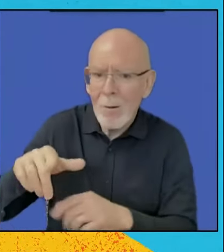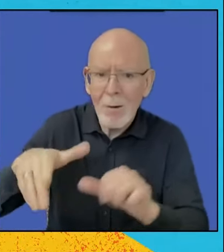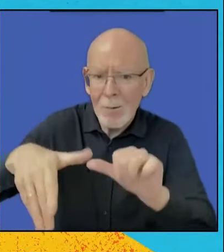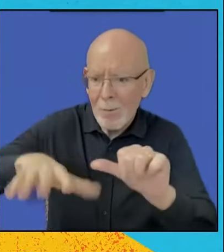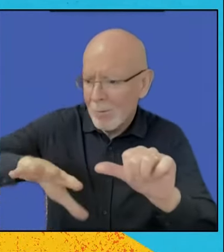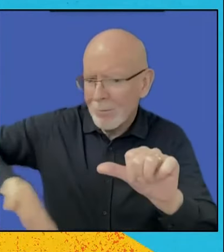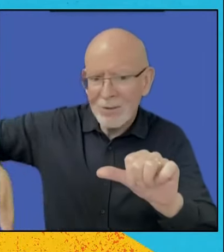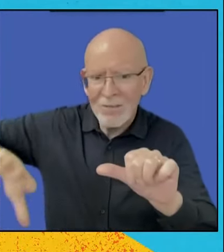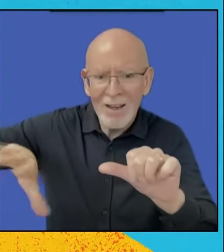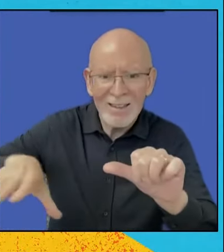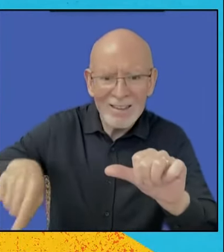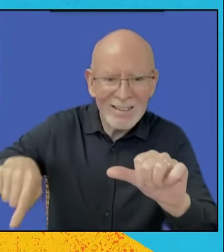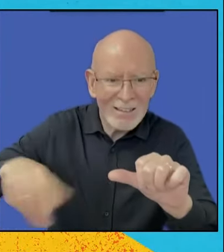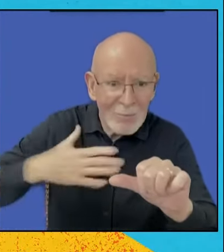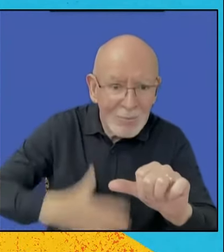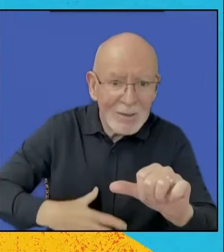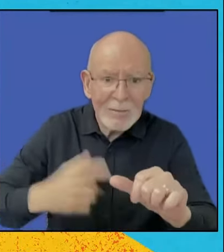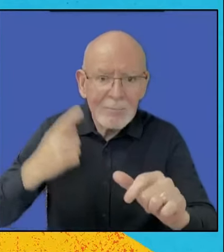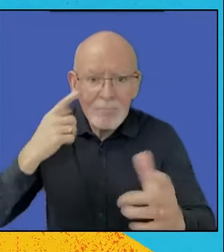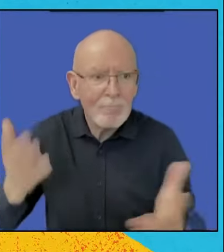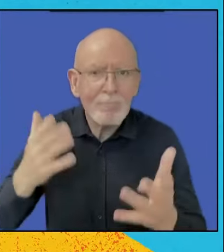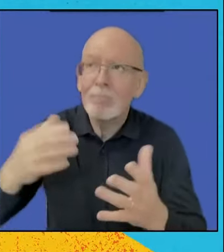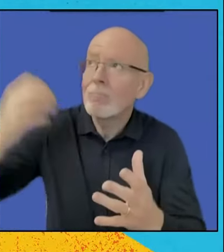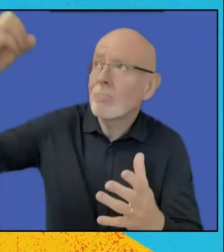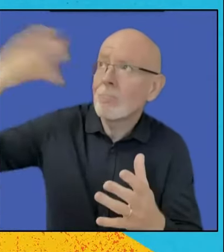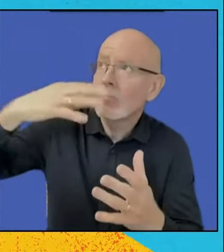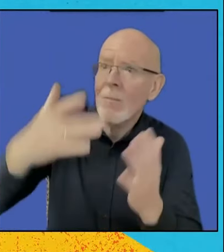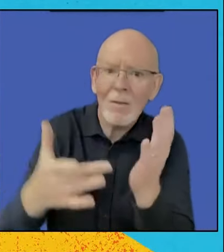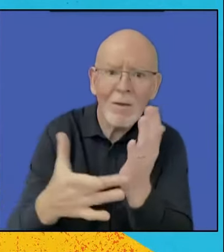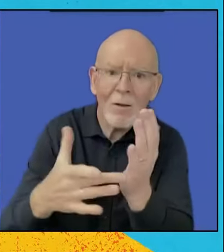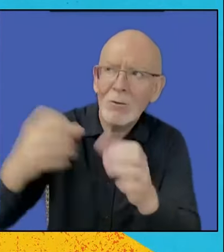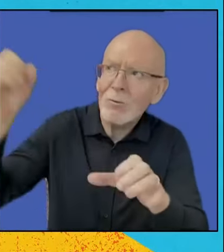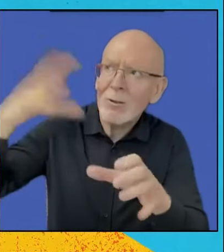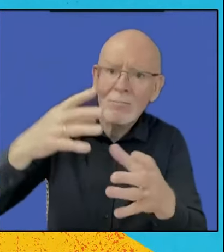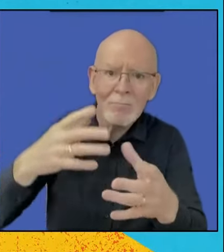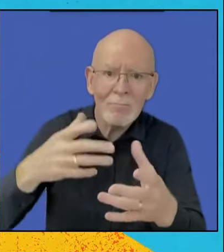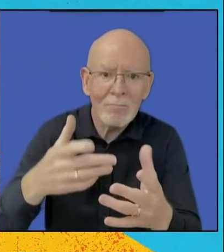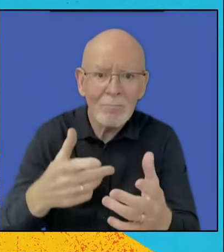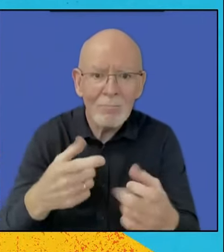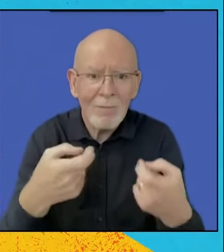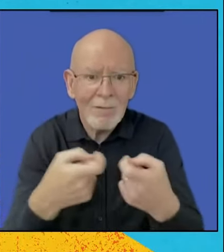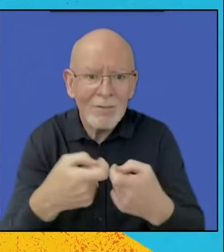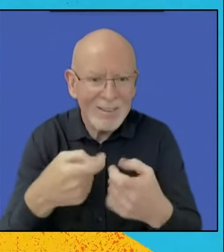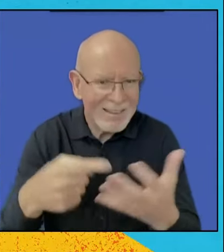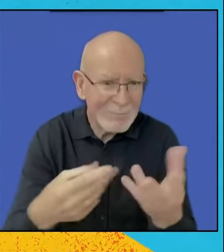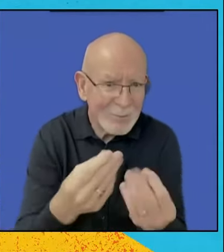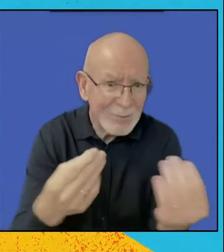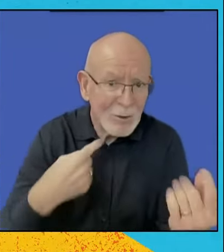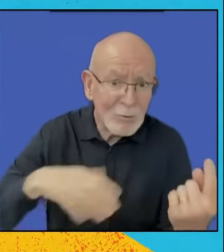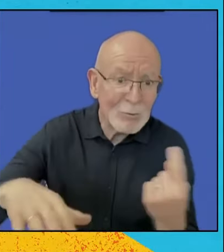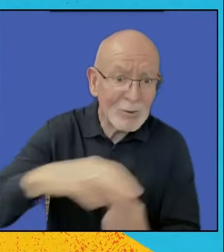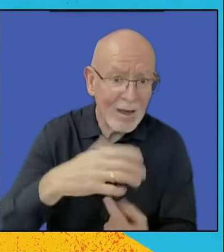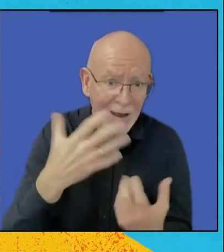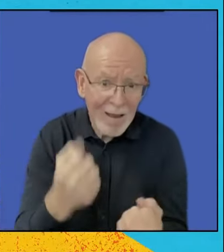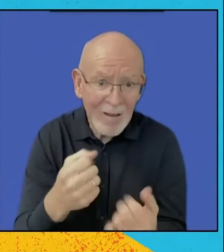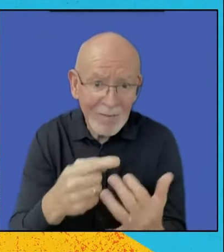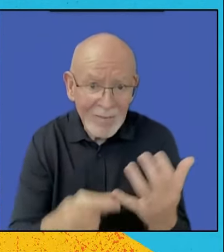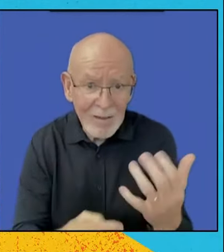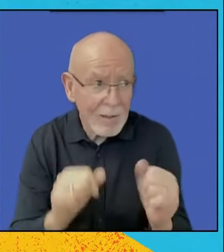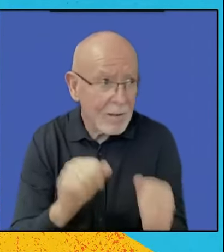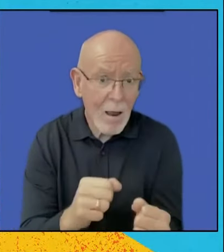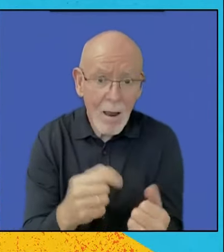call to development partners, private sector, governments, to scale up investment in youth research and innovation, as well as the